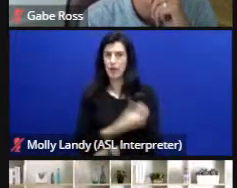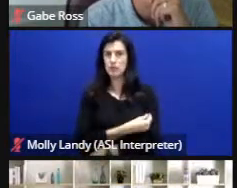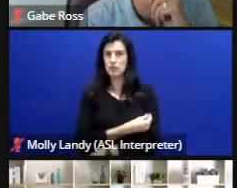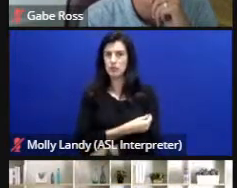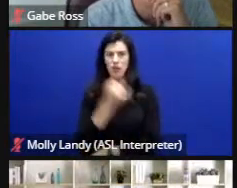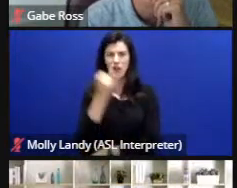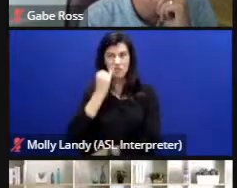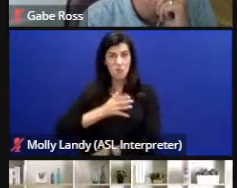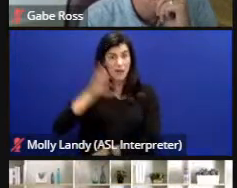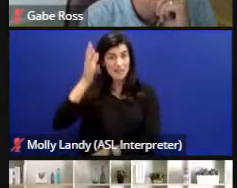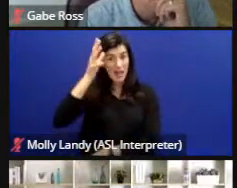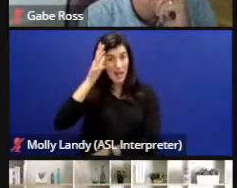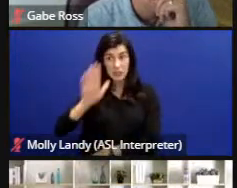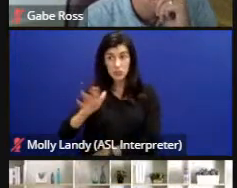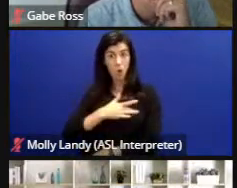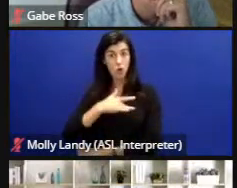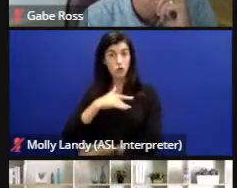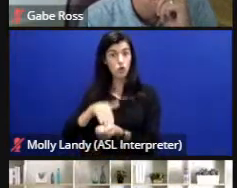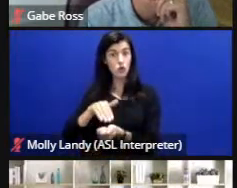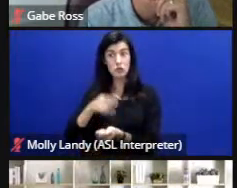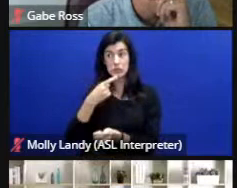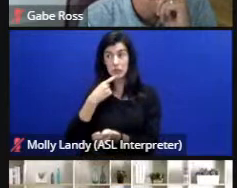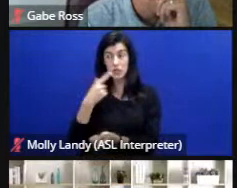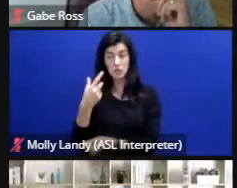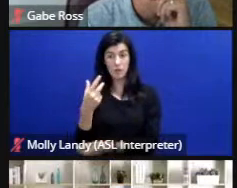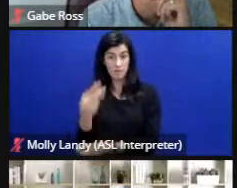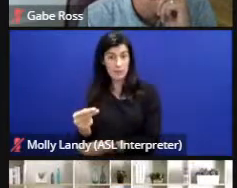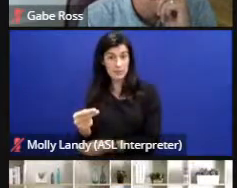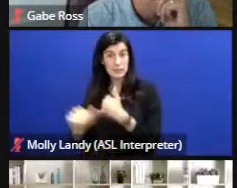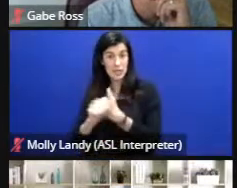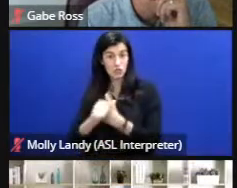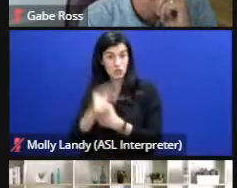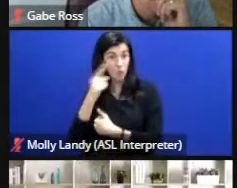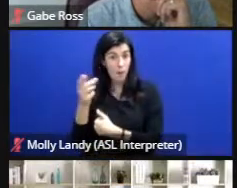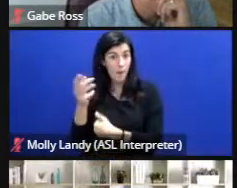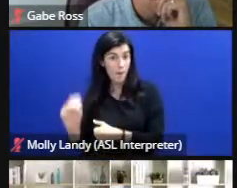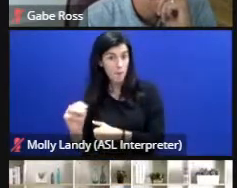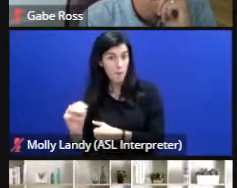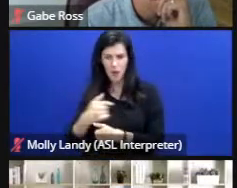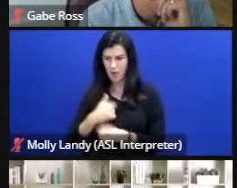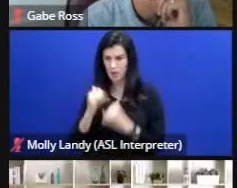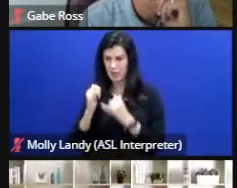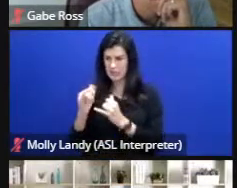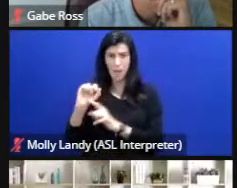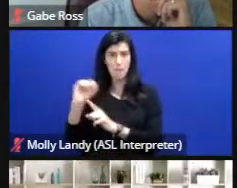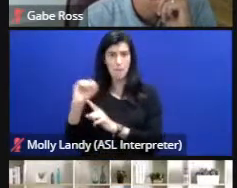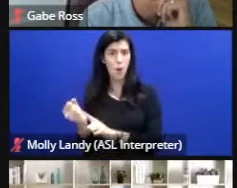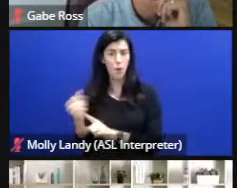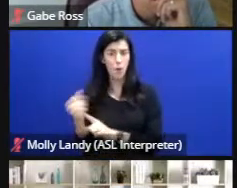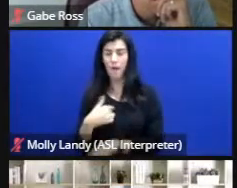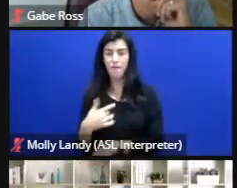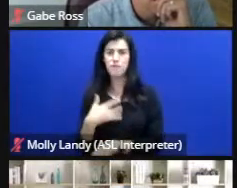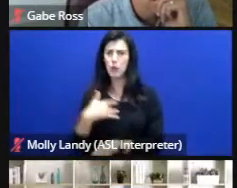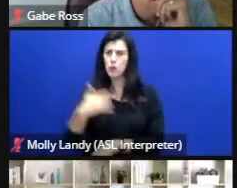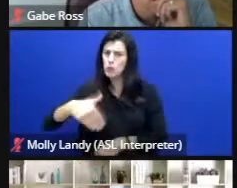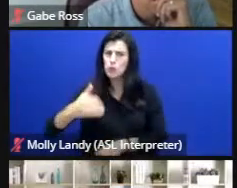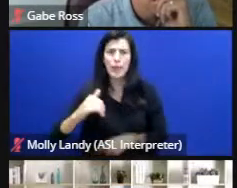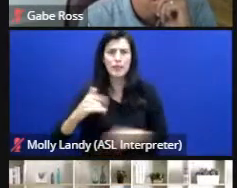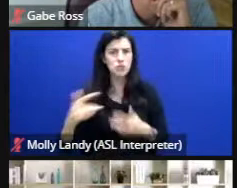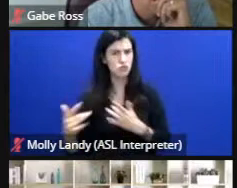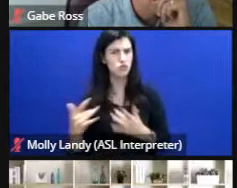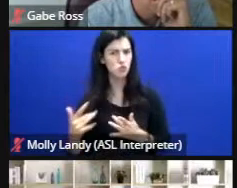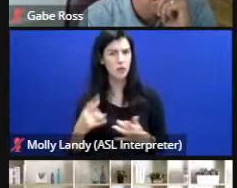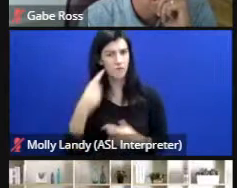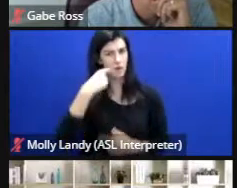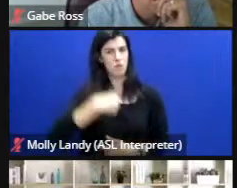dad's heart doctor says that it's dangerous for him and I'm in the same boat, I feel like this is quite concerning